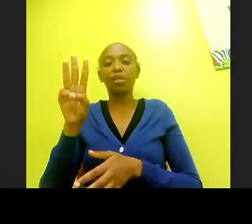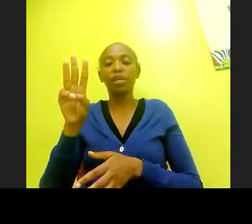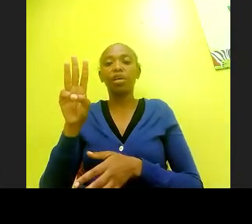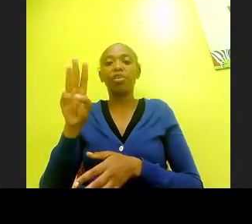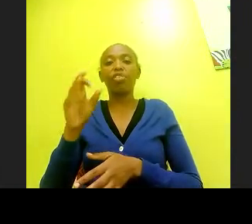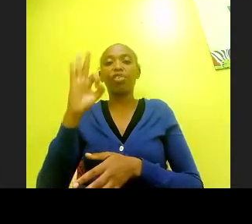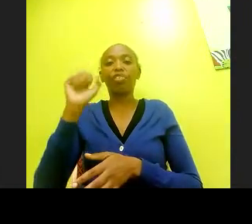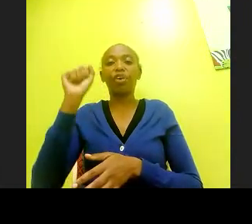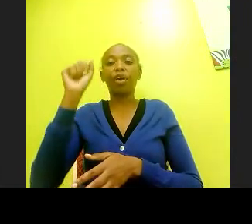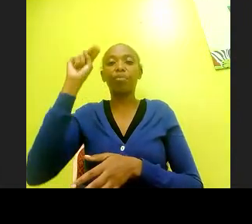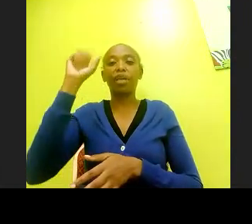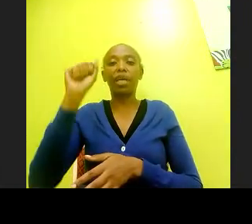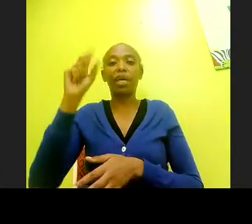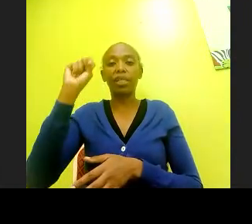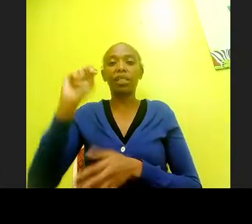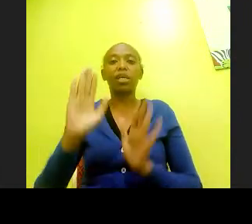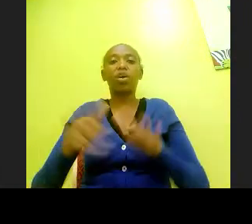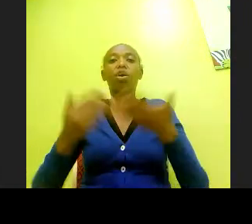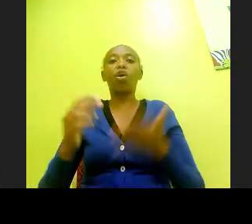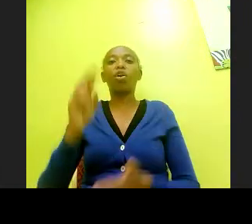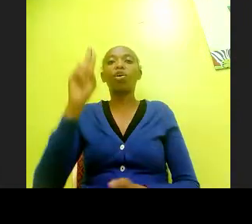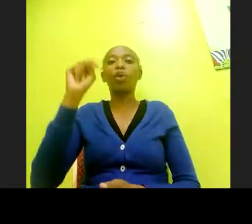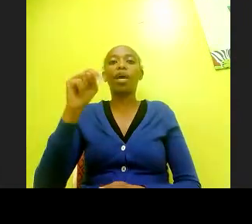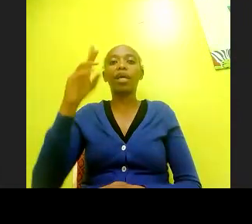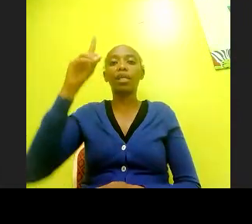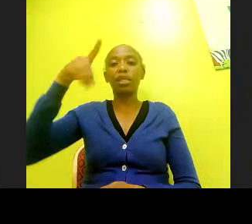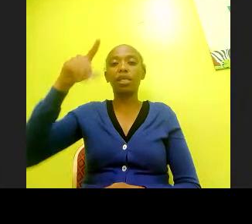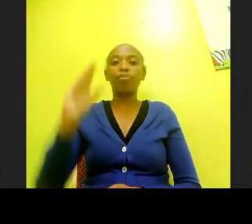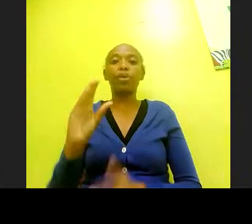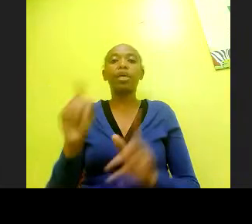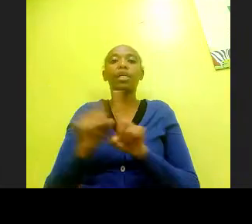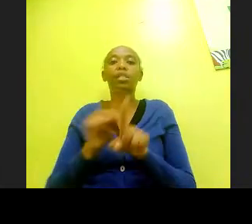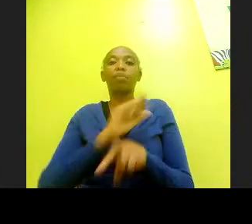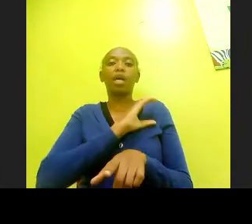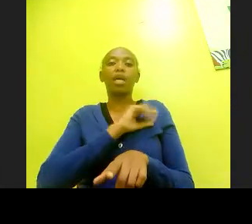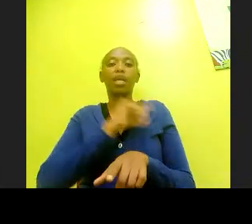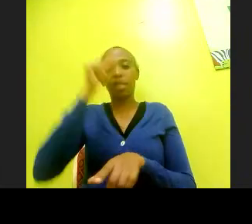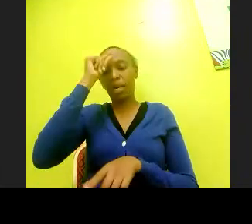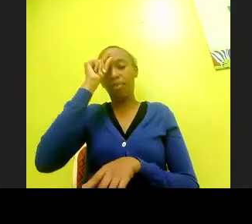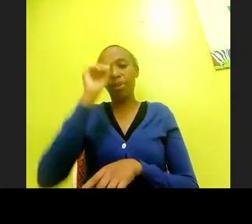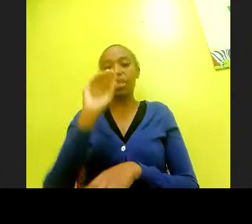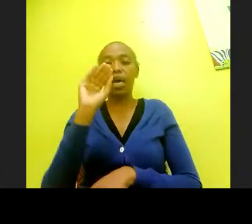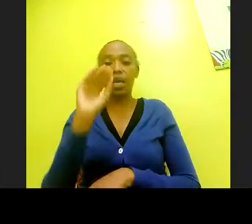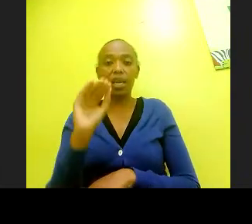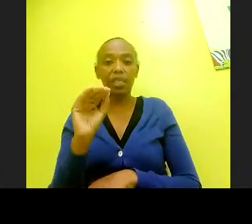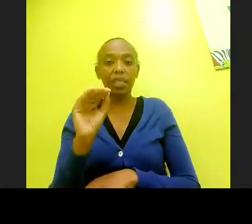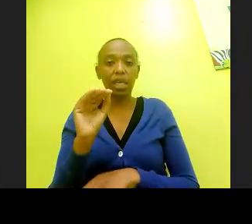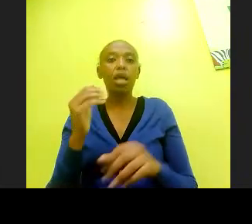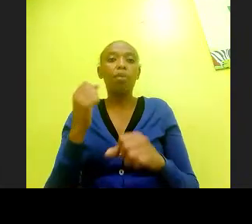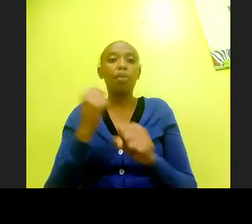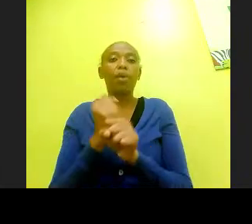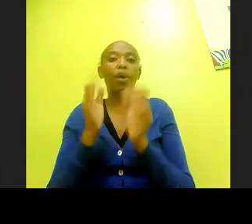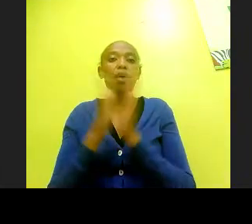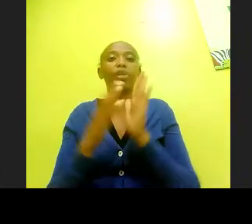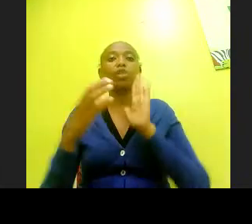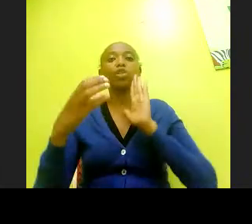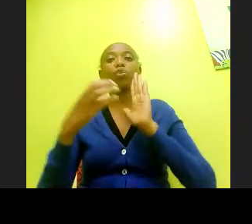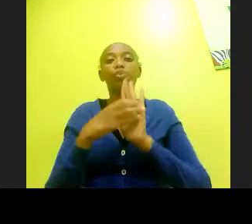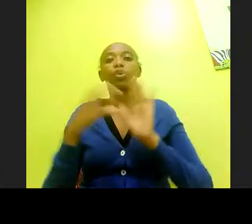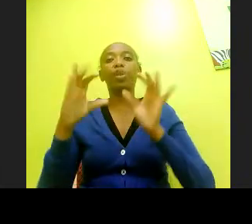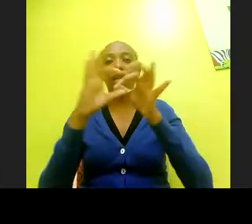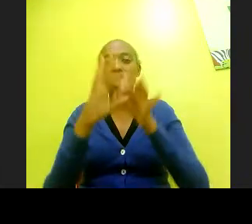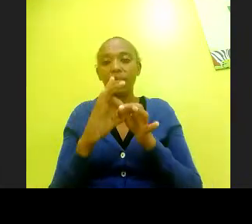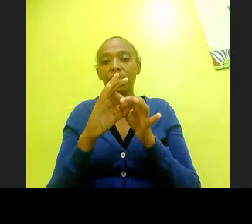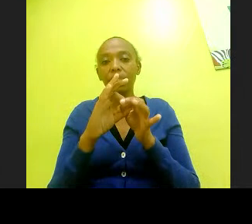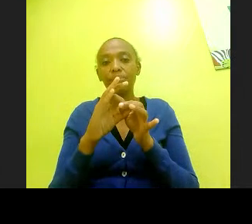for UNDP, as well as for the Government of Canada. I'll just ask my colleagues to put in the links.